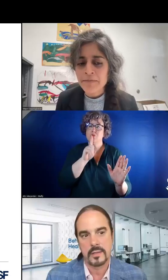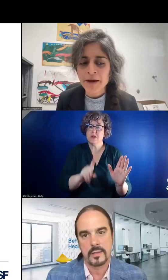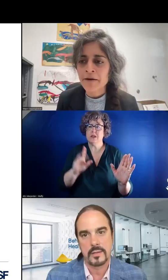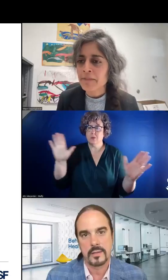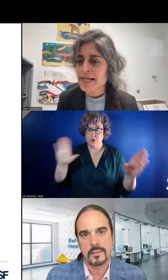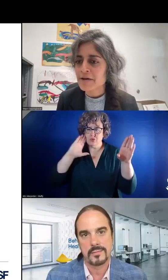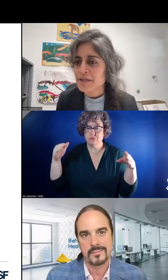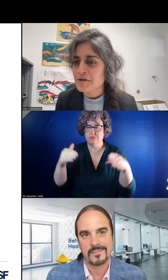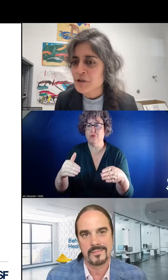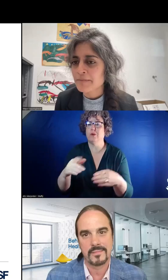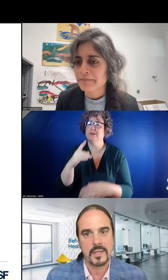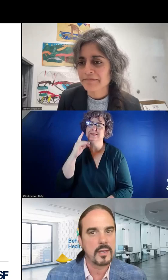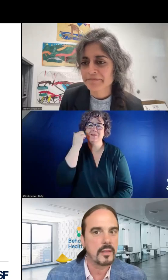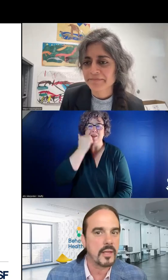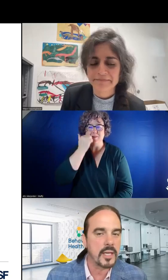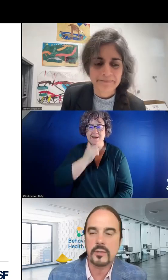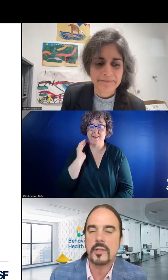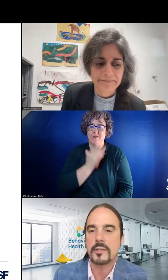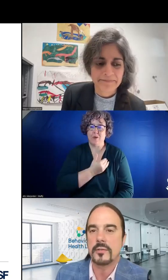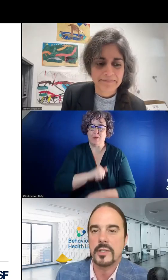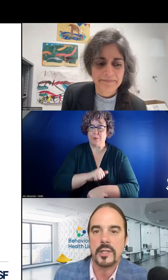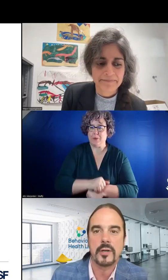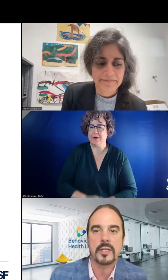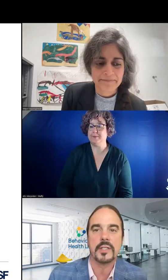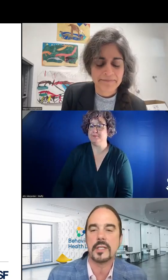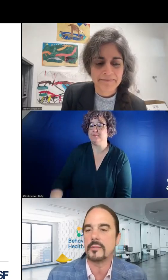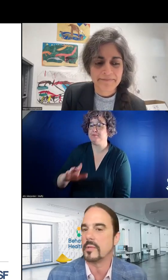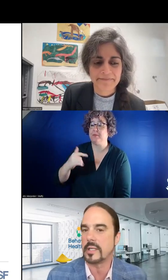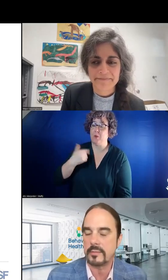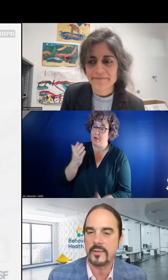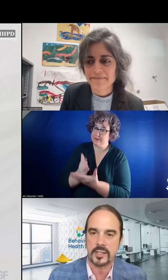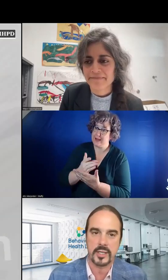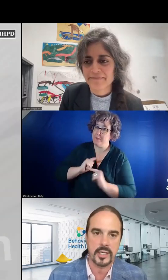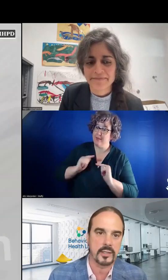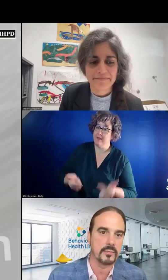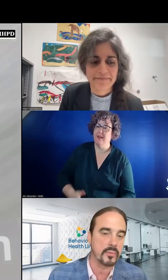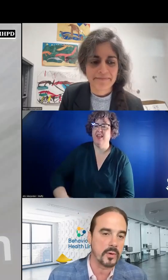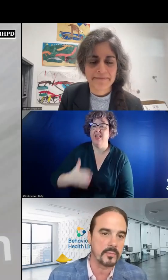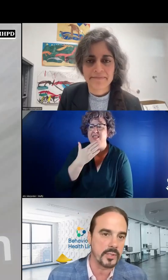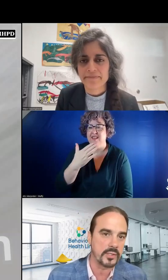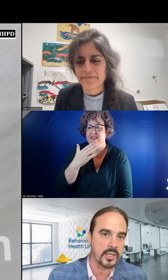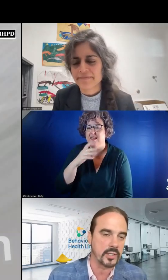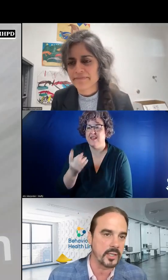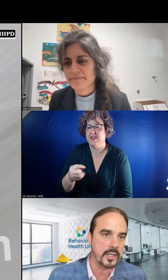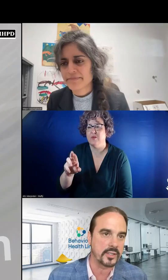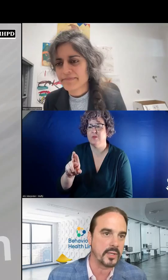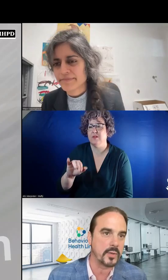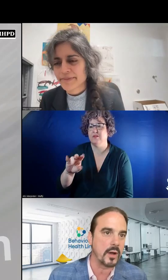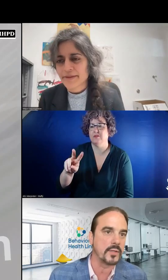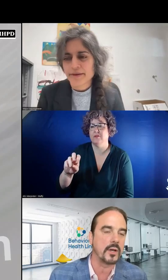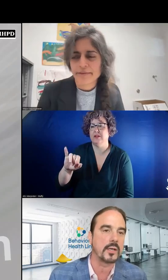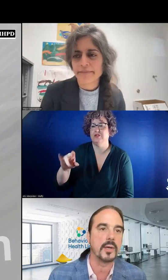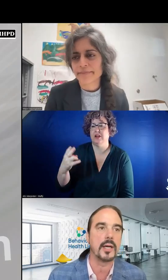I'll stop there and pass it on to you, John. Thank you, Dr. Vijayaraghavan. A really fascinating and important presentation. Again, not